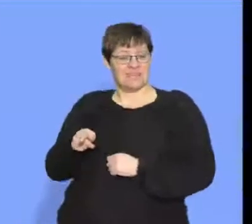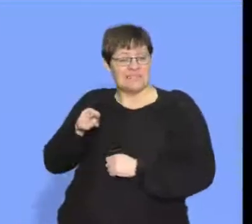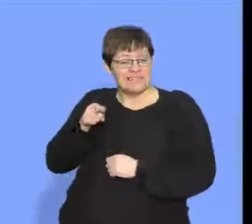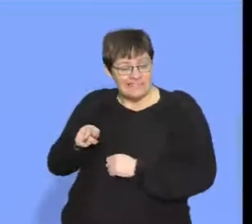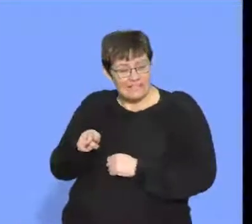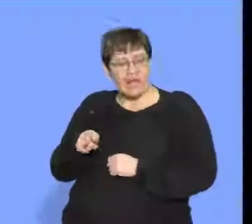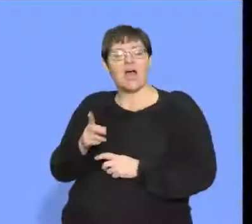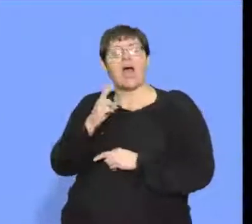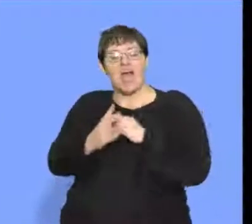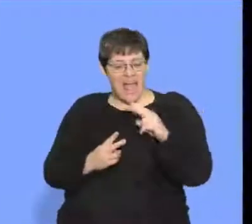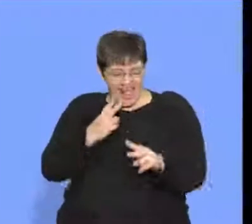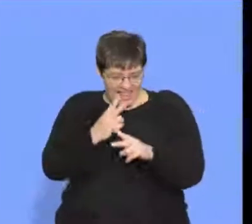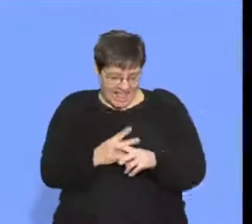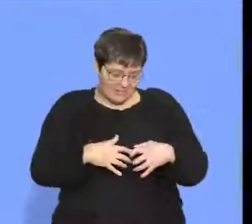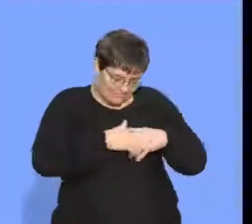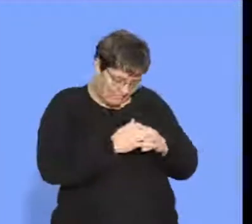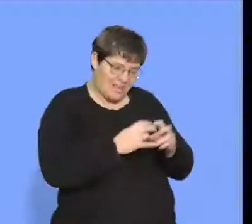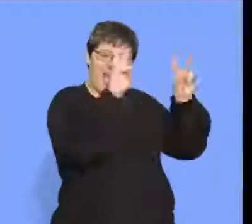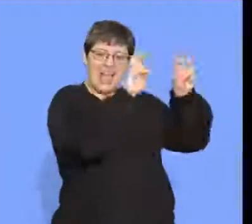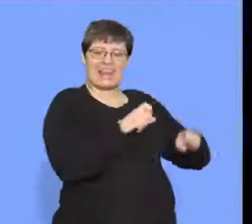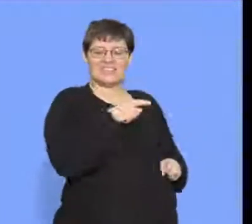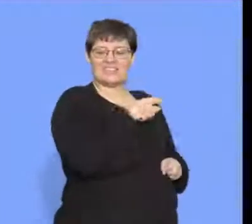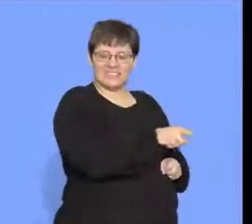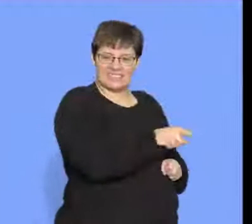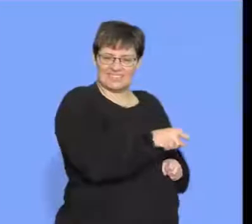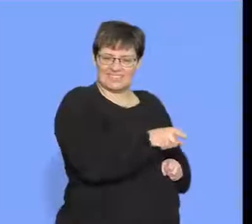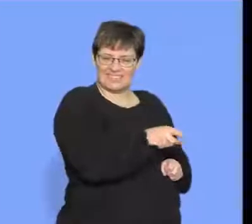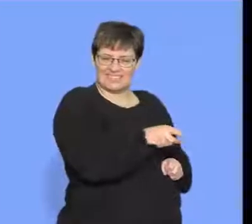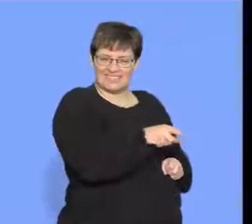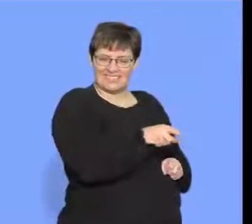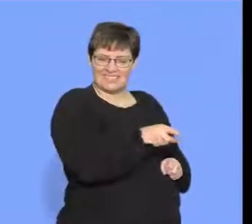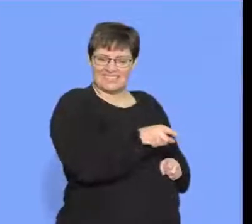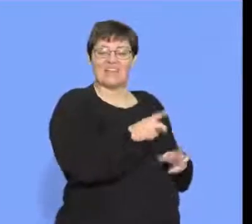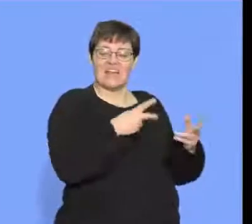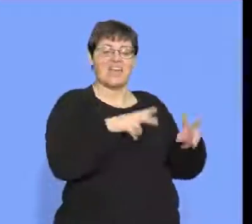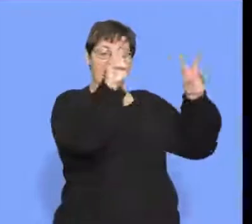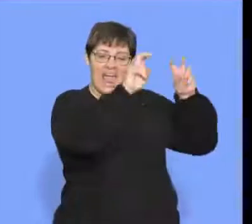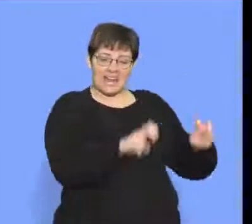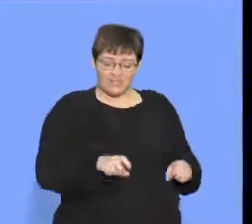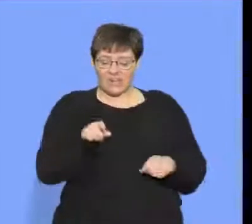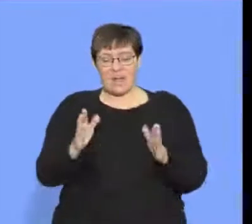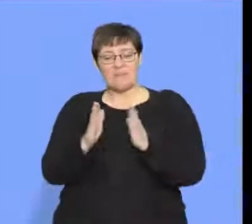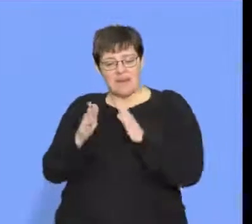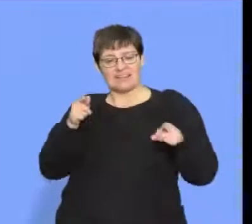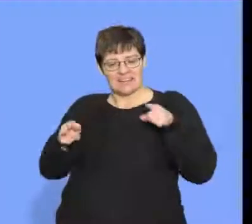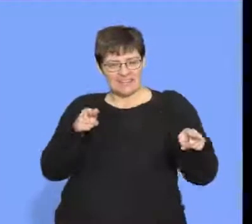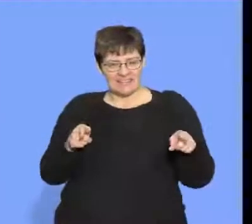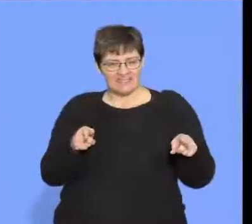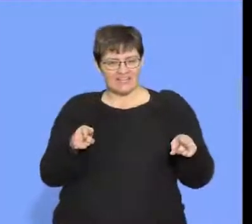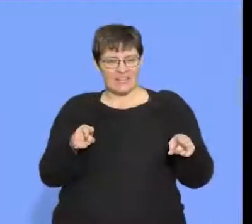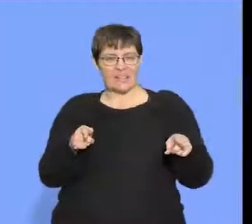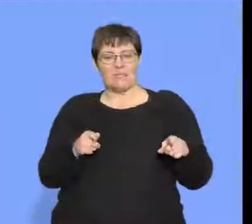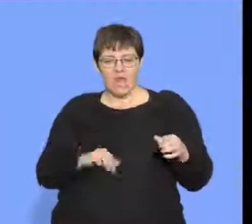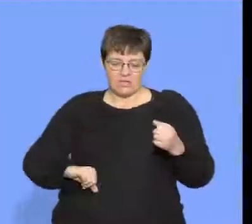that then repropagates an electric field. The electric and magnetic fields